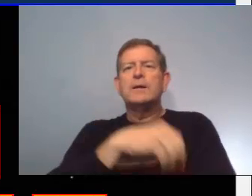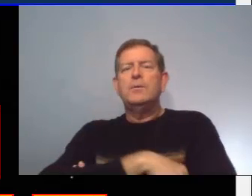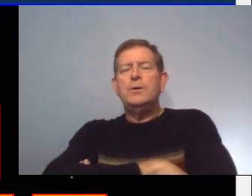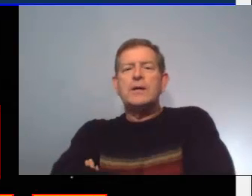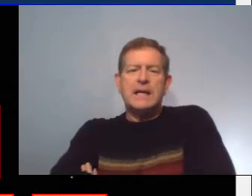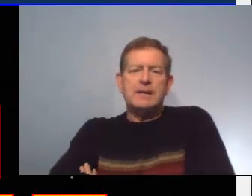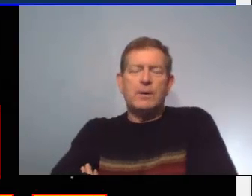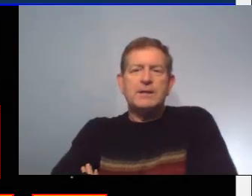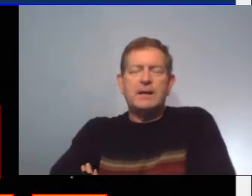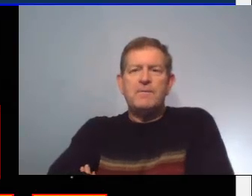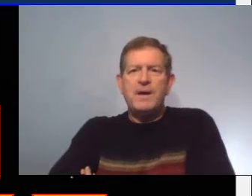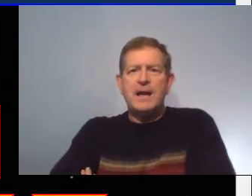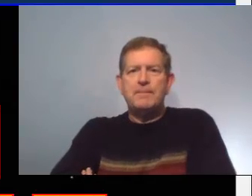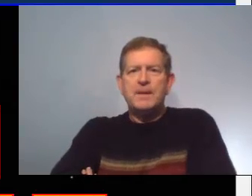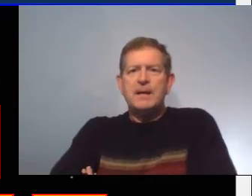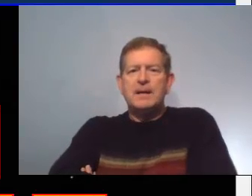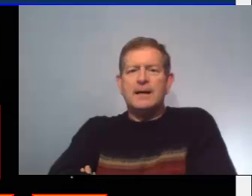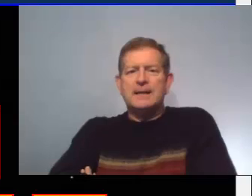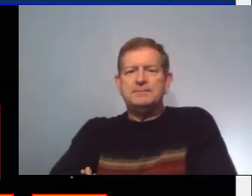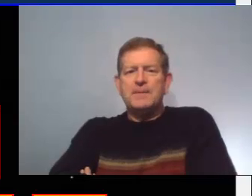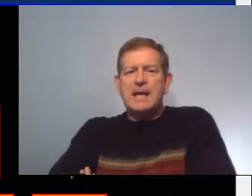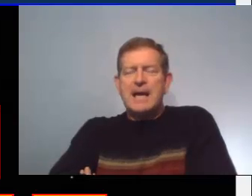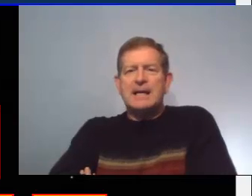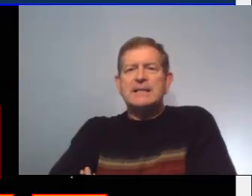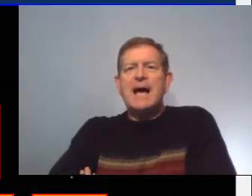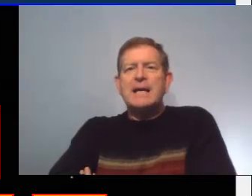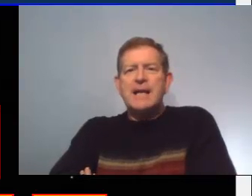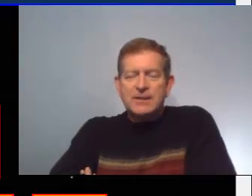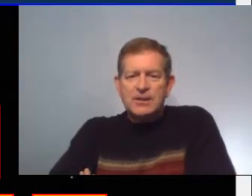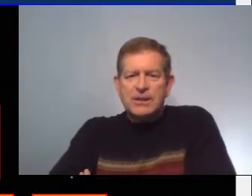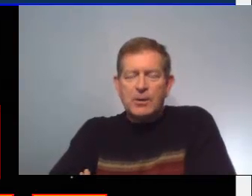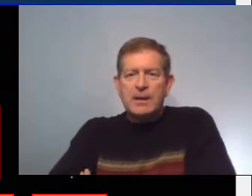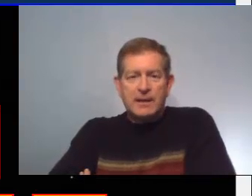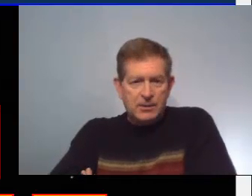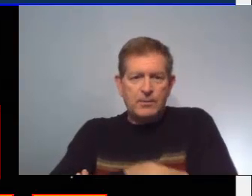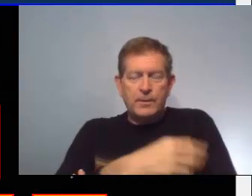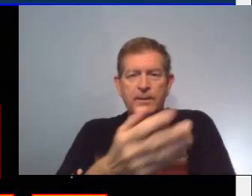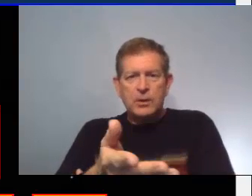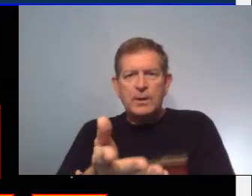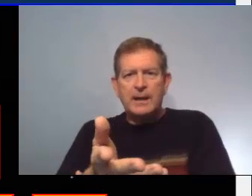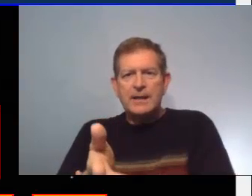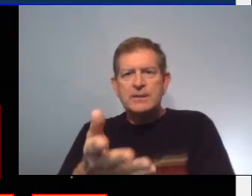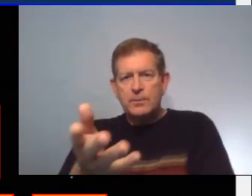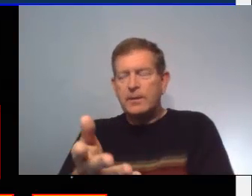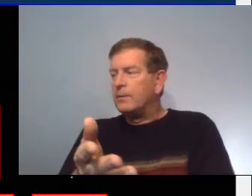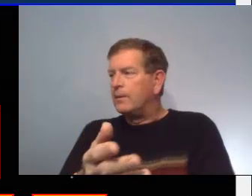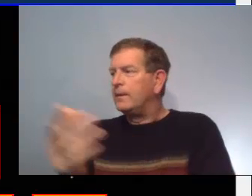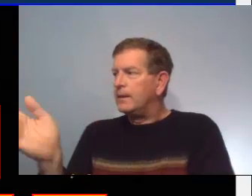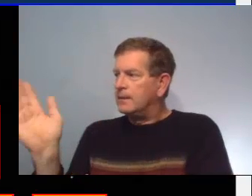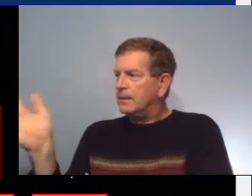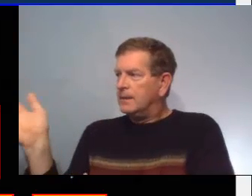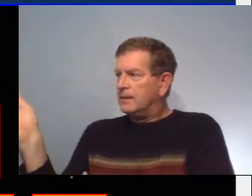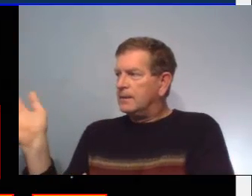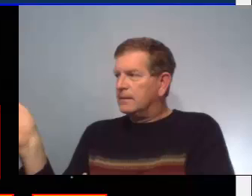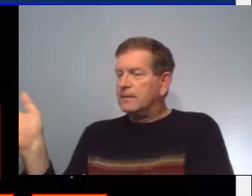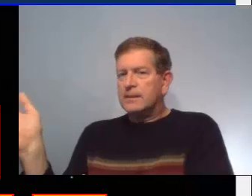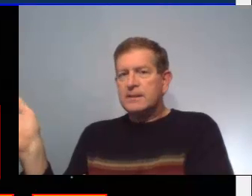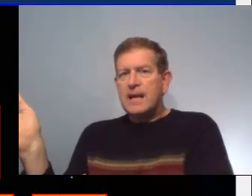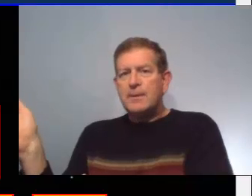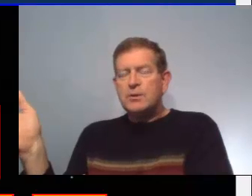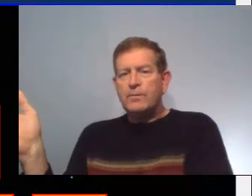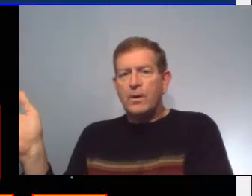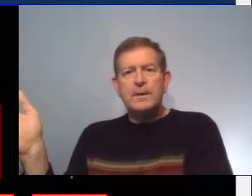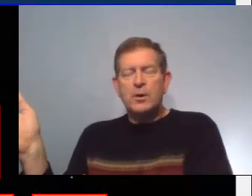to communicate, want to convey, and it's not necessary here within the ULAT lesson, within